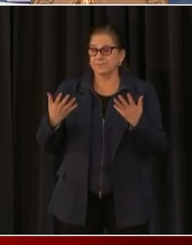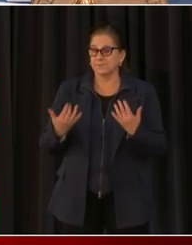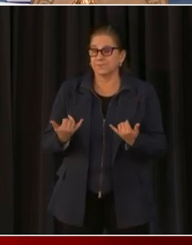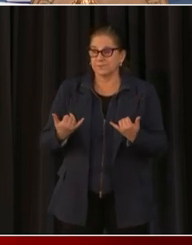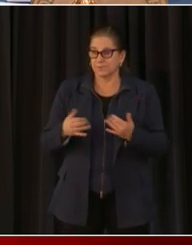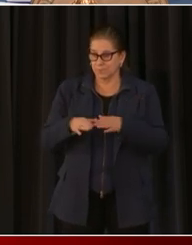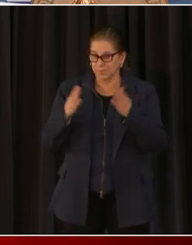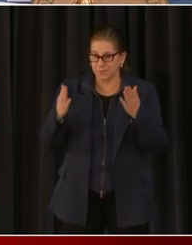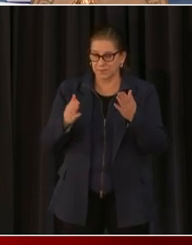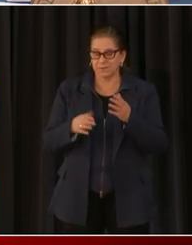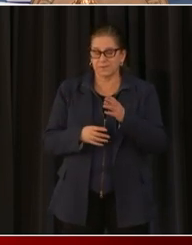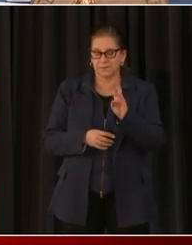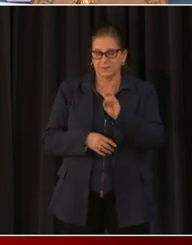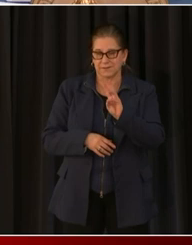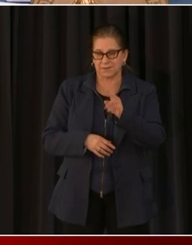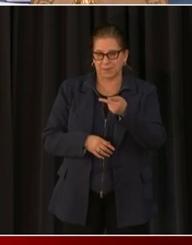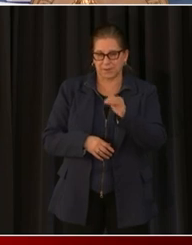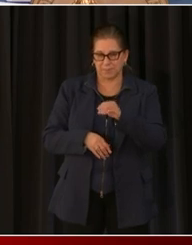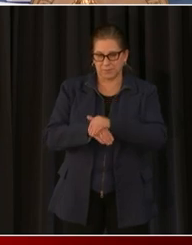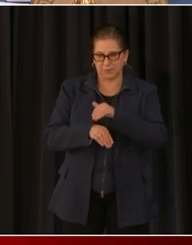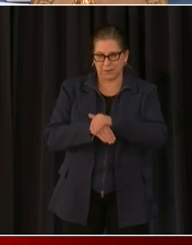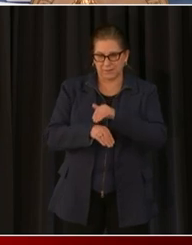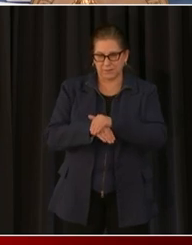also call